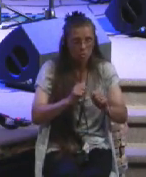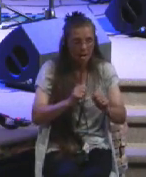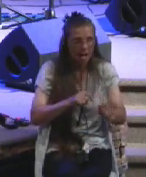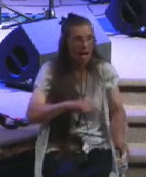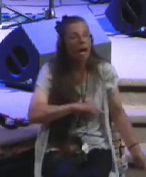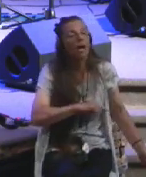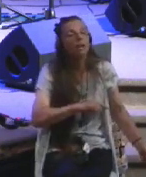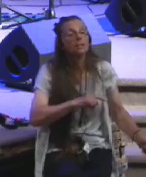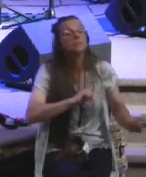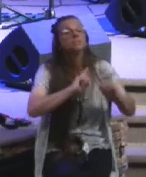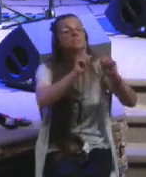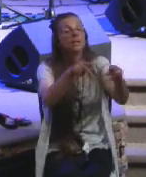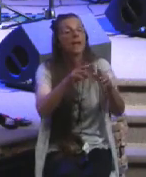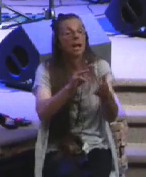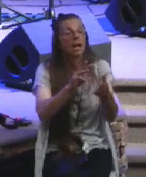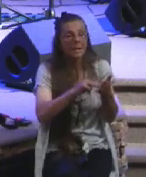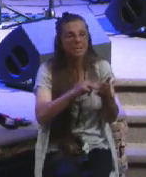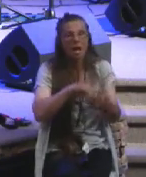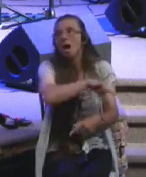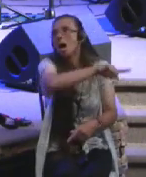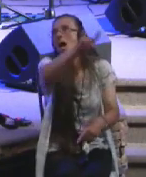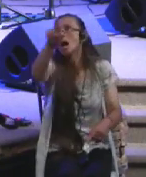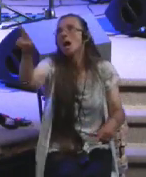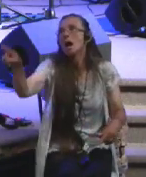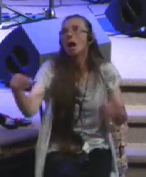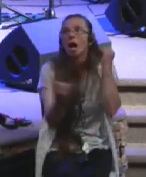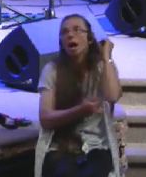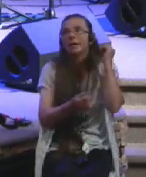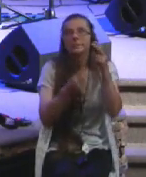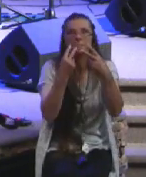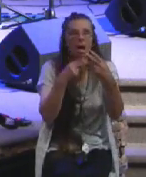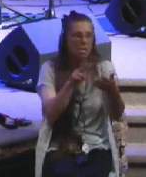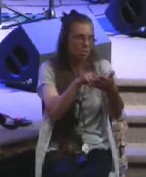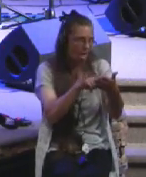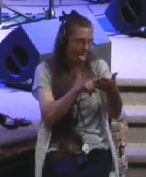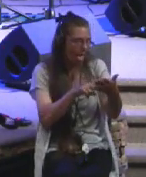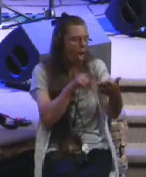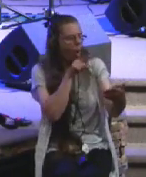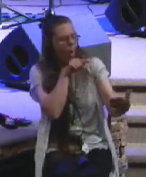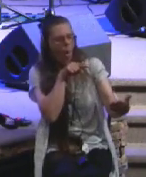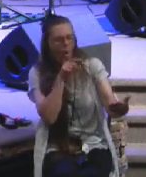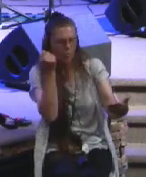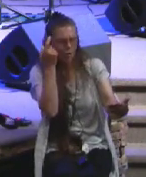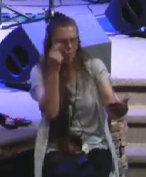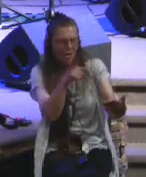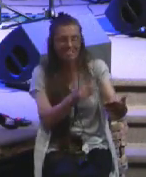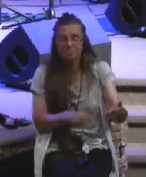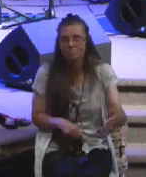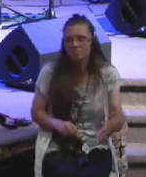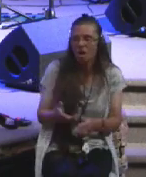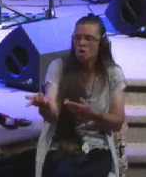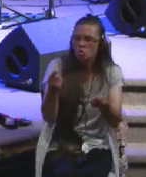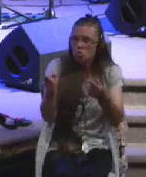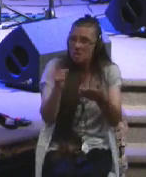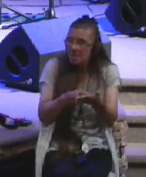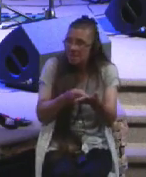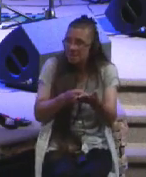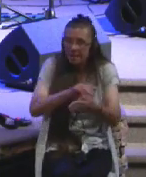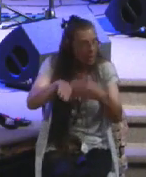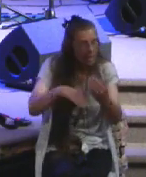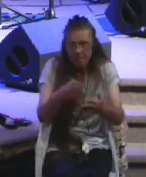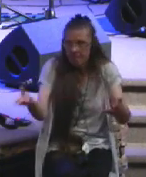codes. It's like you could open up a box of Cracker Jacks, pull out a decoder ring, and you could decipher anything the